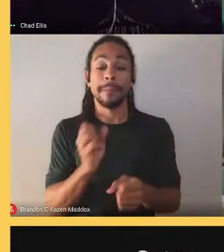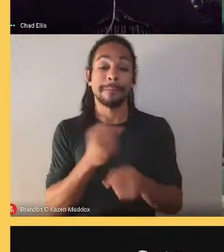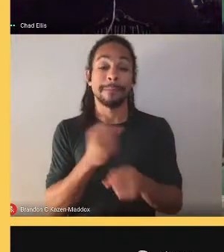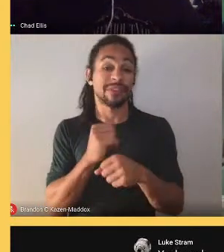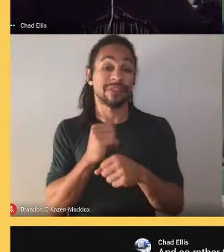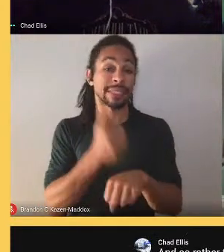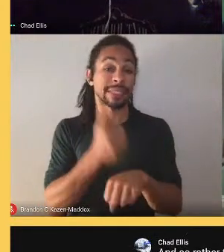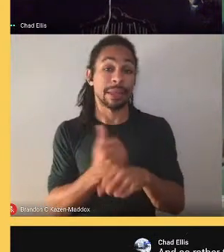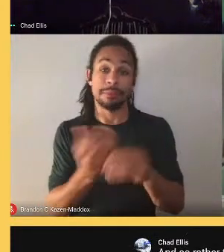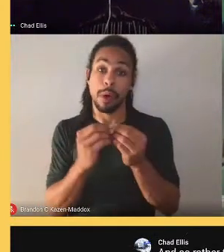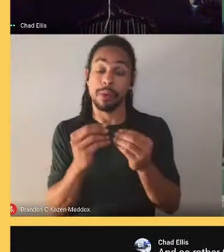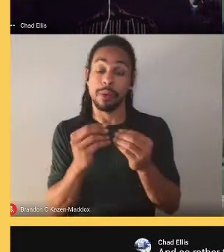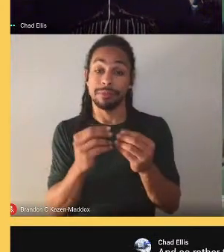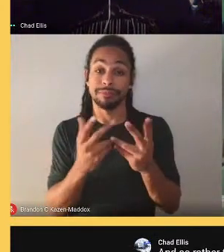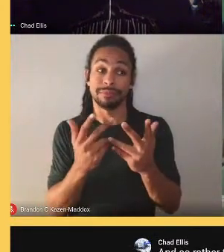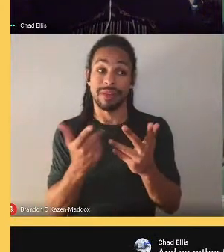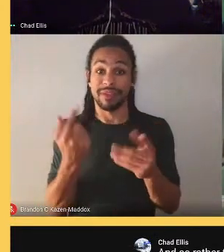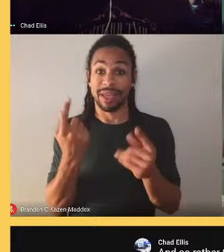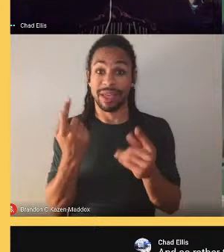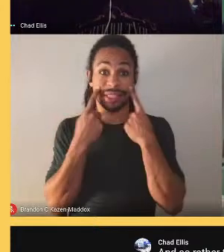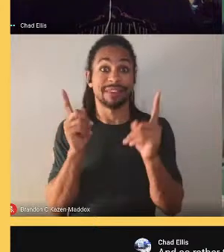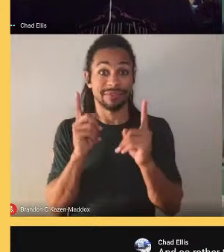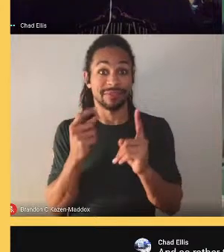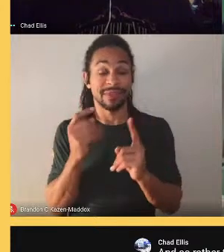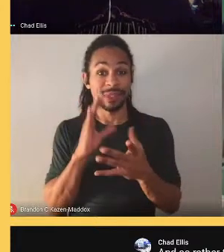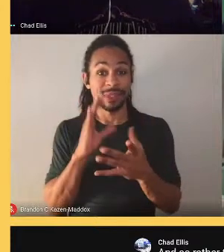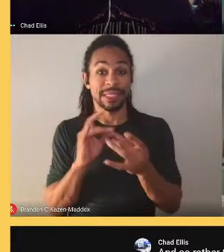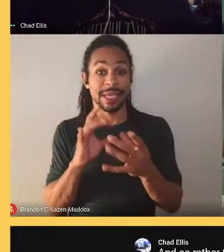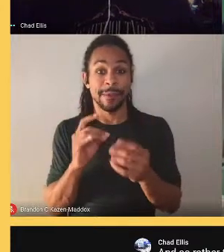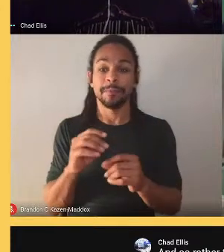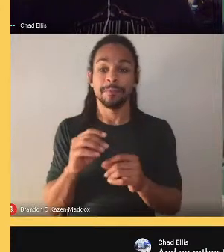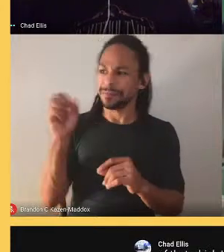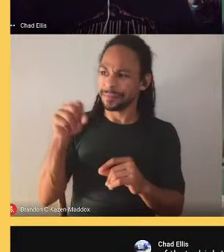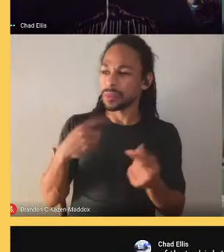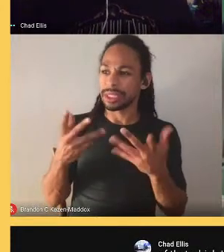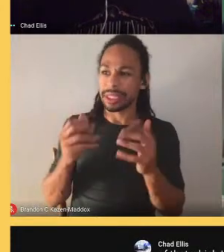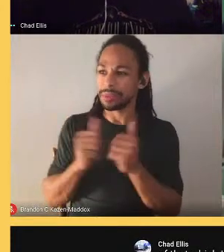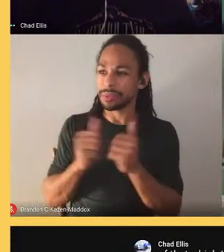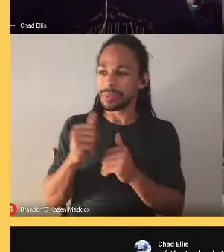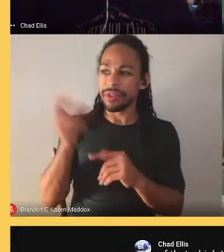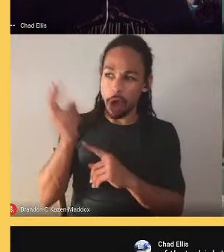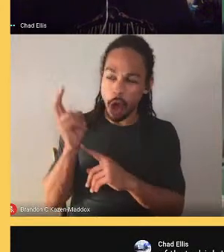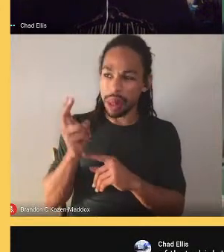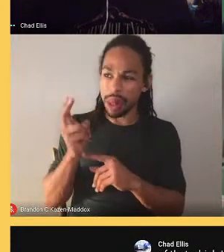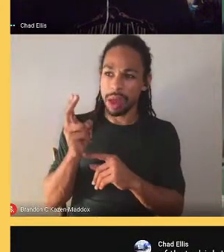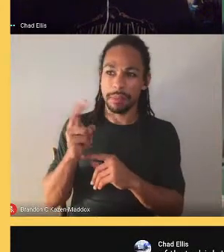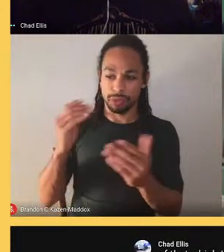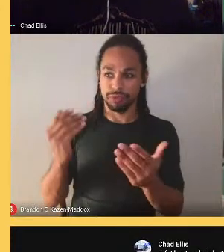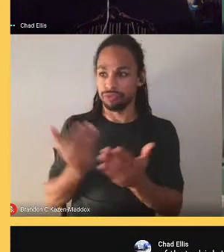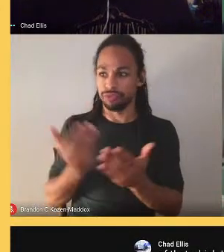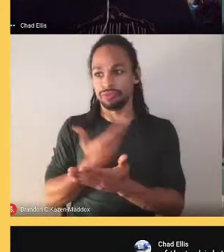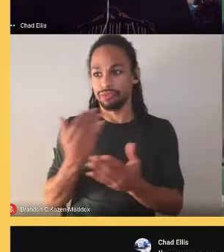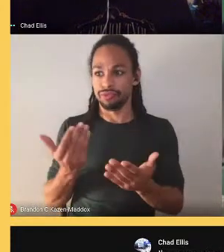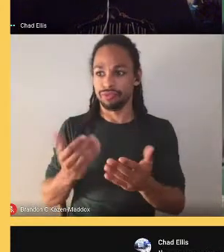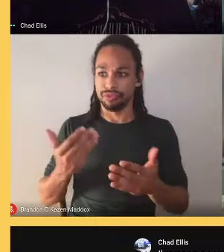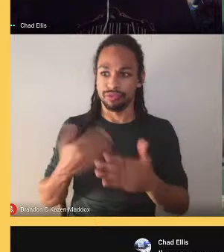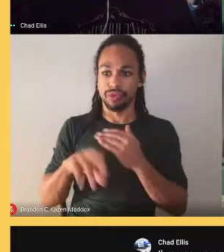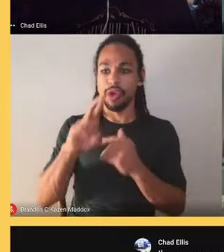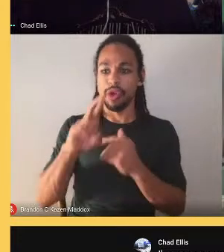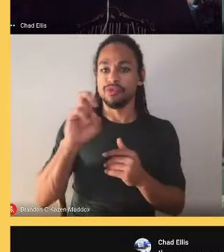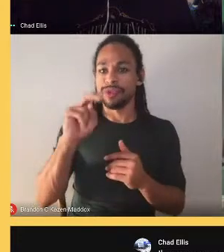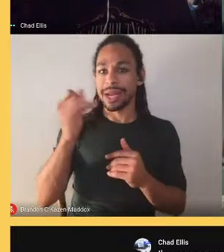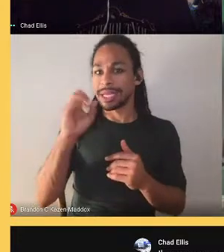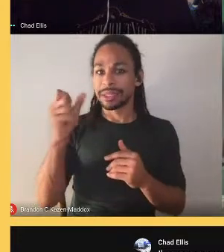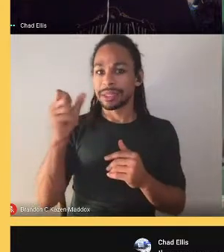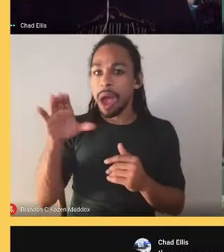it's because when we're dealing with the Harlem Renaissance and it's all this wonderful things that a lot of people don't even necessarily know all that much about. So it's a good chance to learn about that. But it's